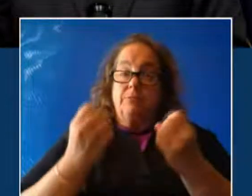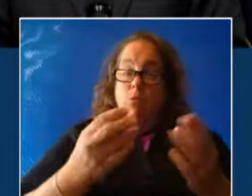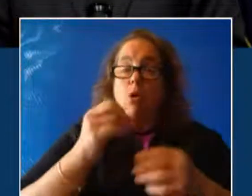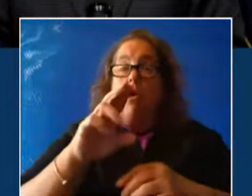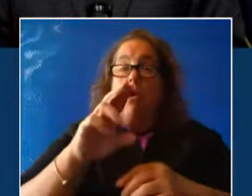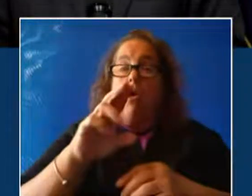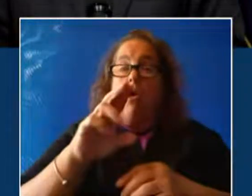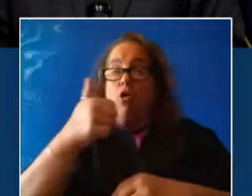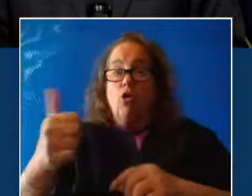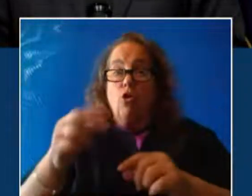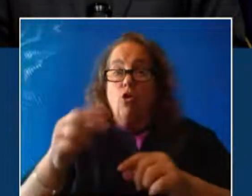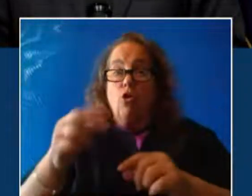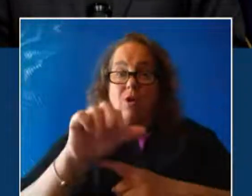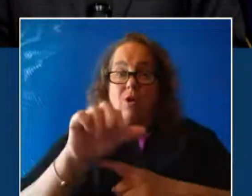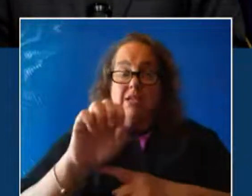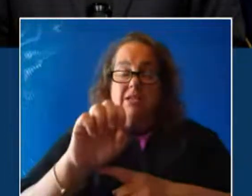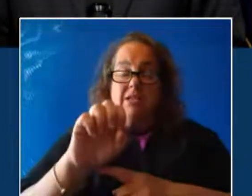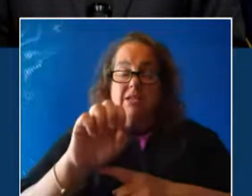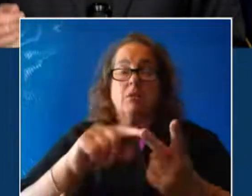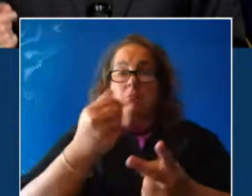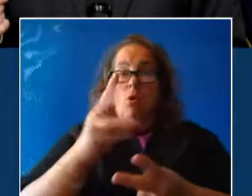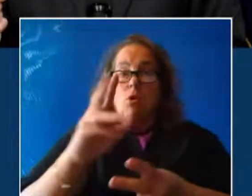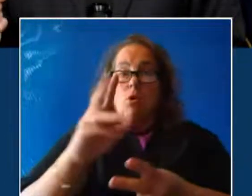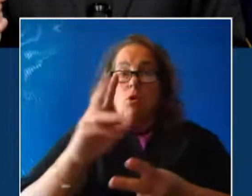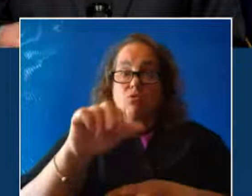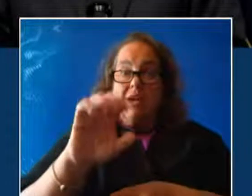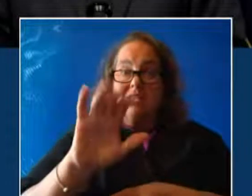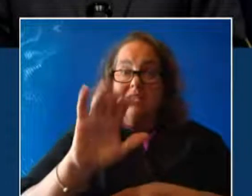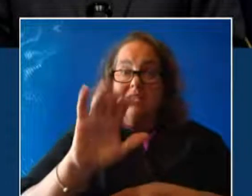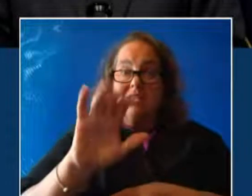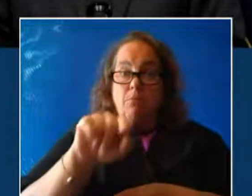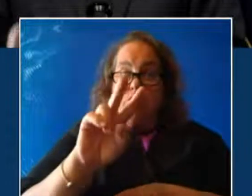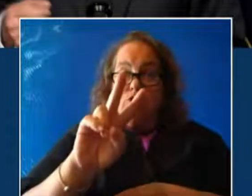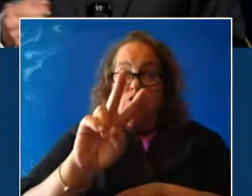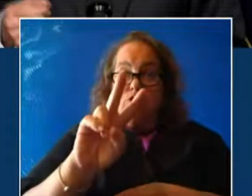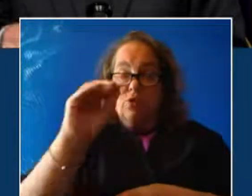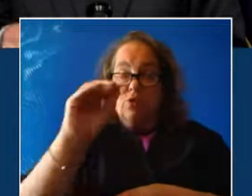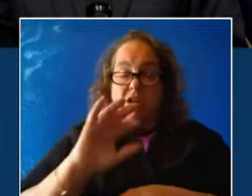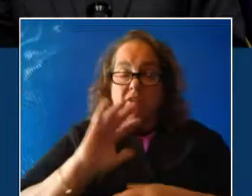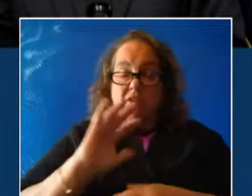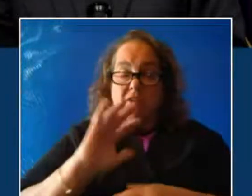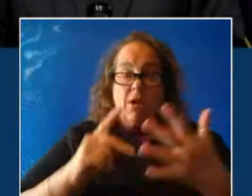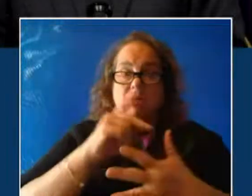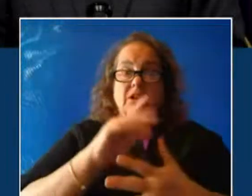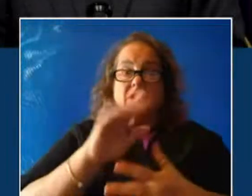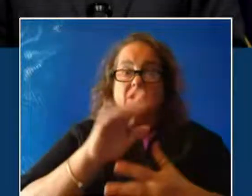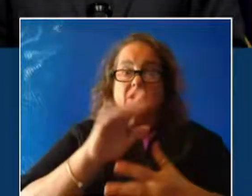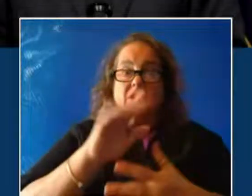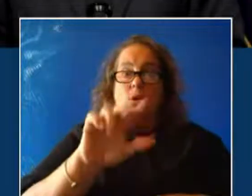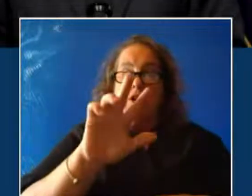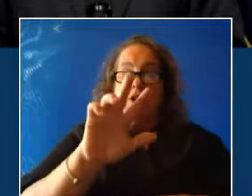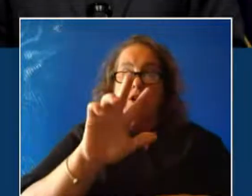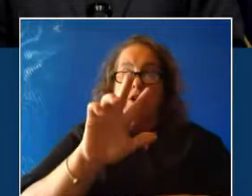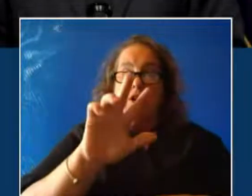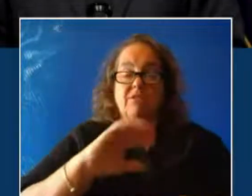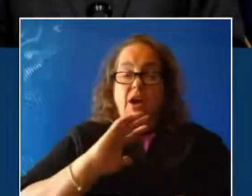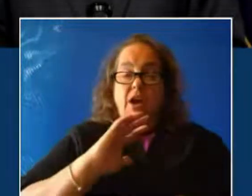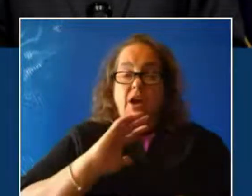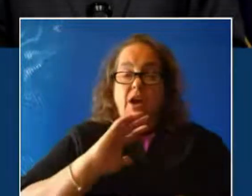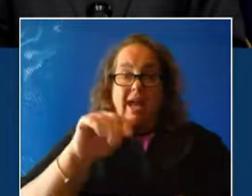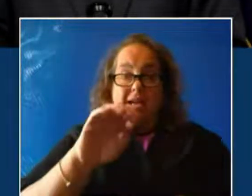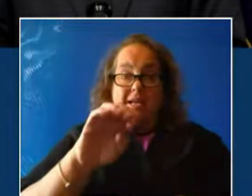individuals, 5.2% of our population, 5.3% of our cases, 2.6% of our